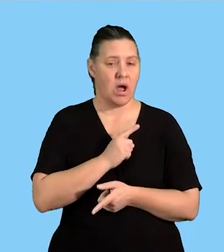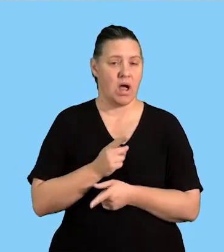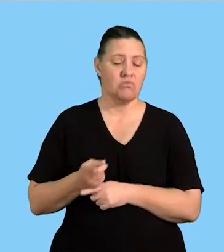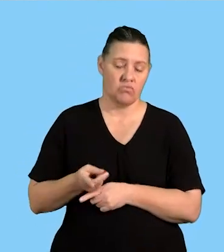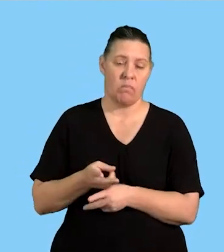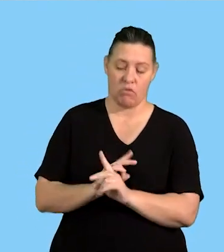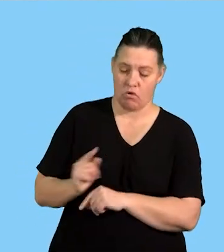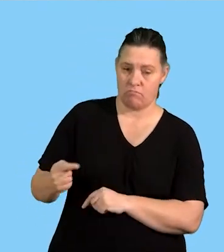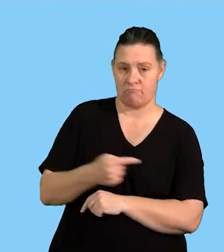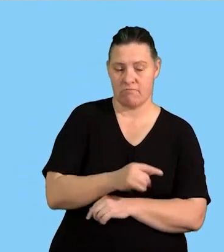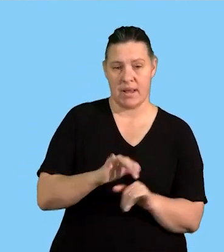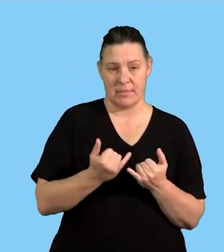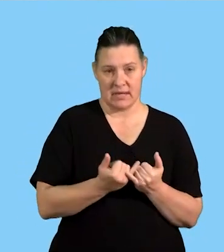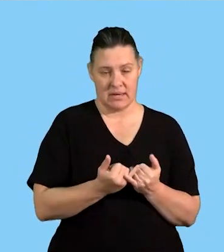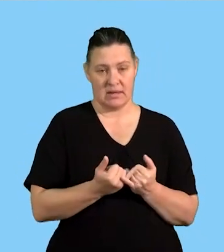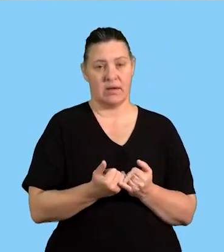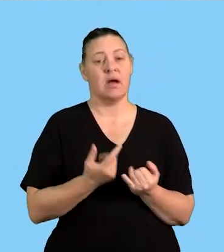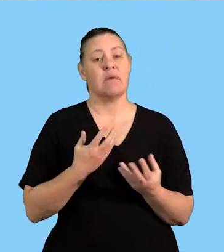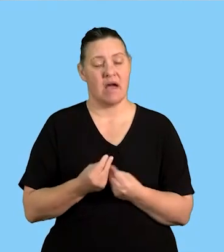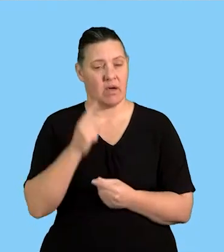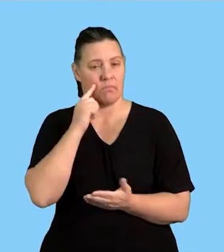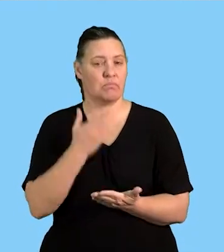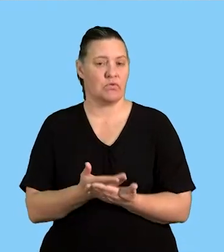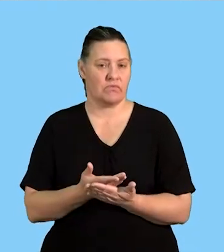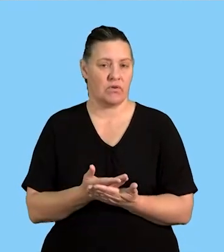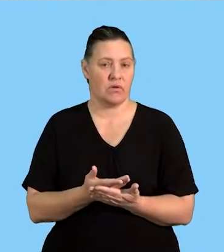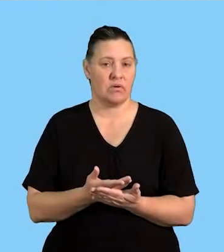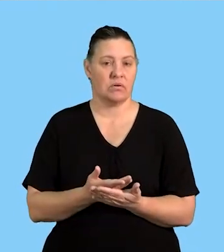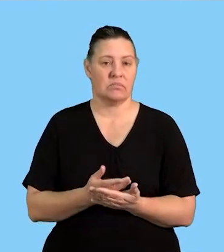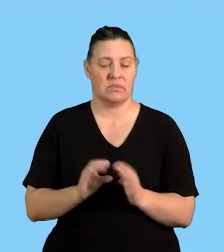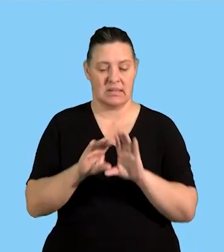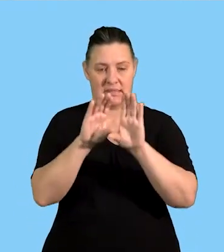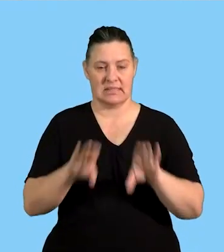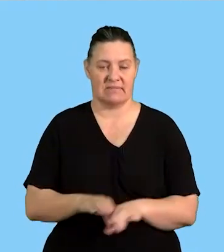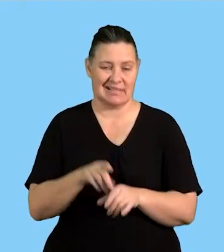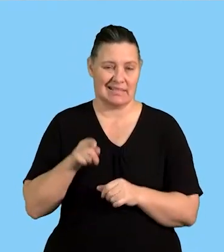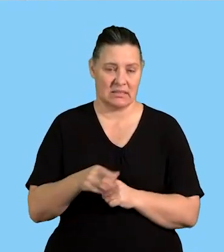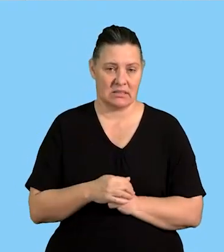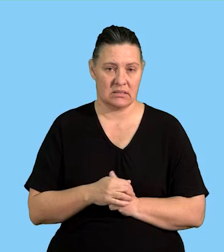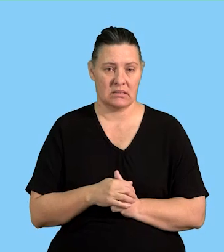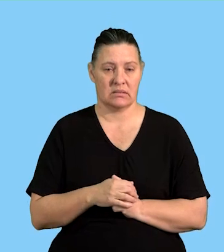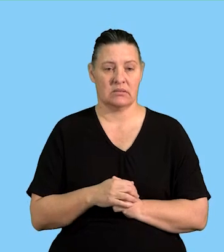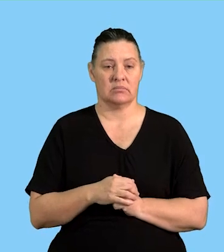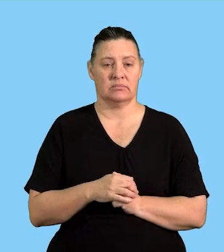the company money, and you will be having a proof, which is your debenture certificate. Then,